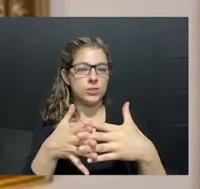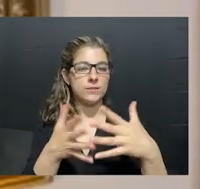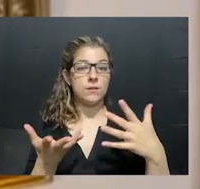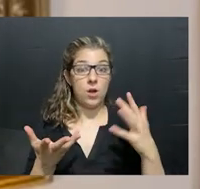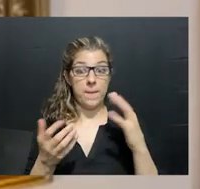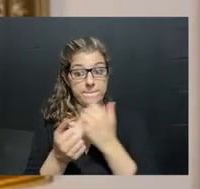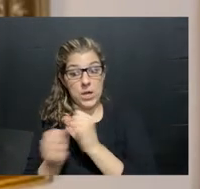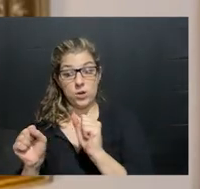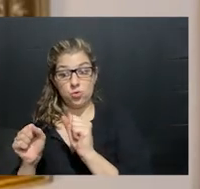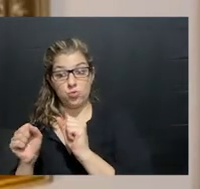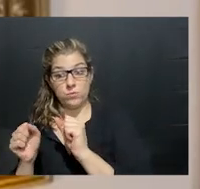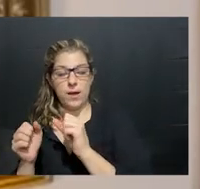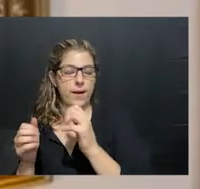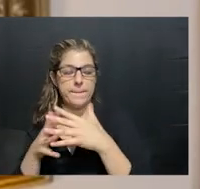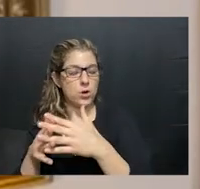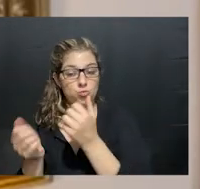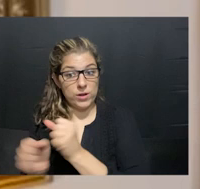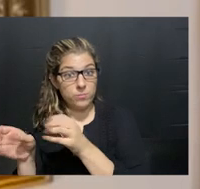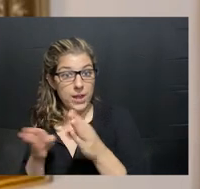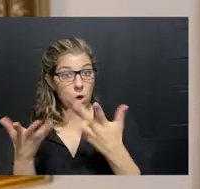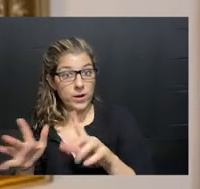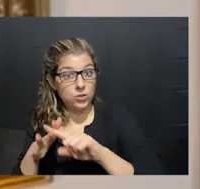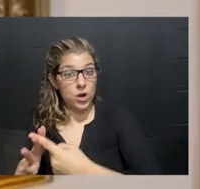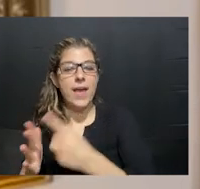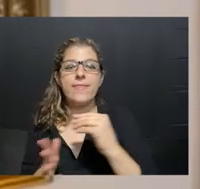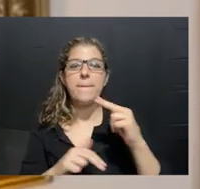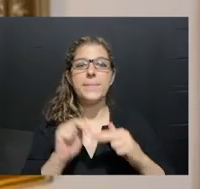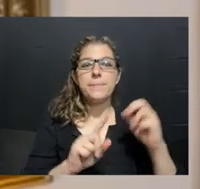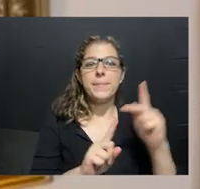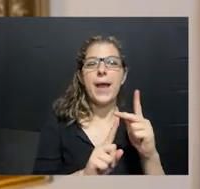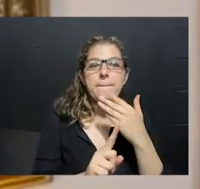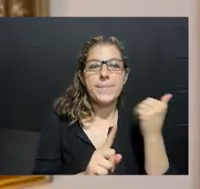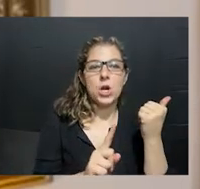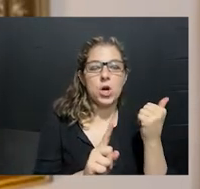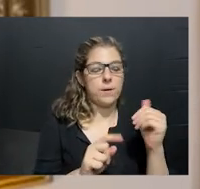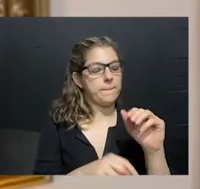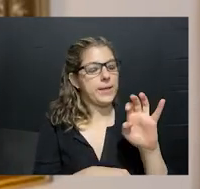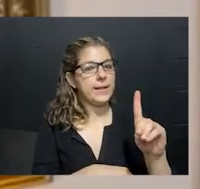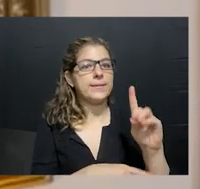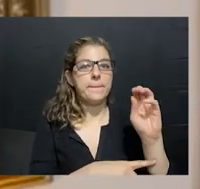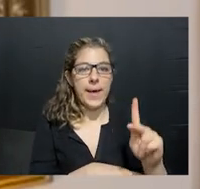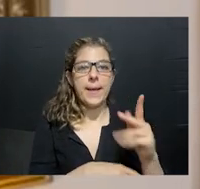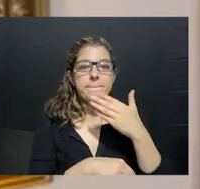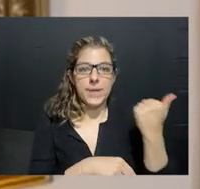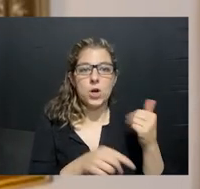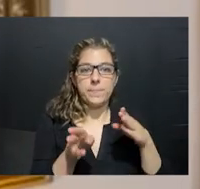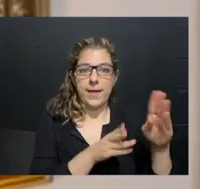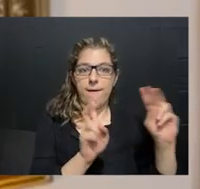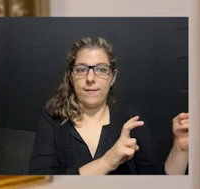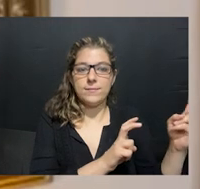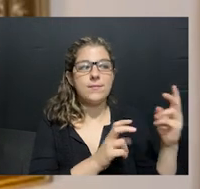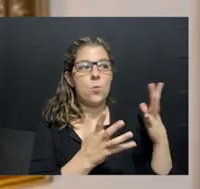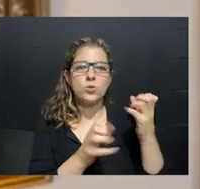that is already in place, and also through the Build Back Better Plan, which promises to make foundational